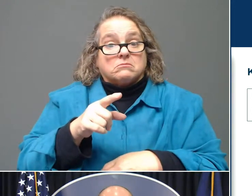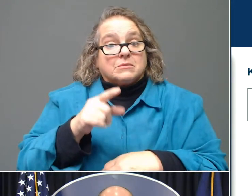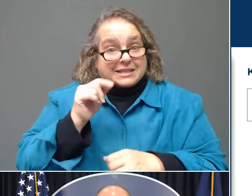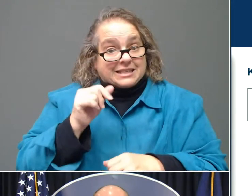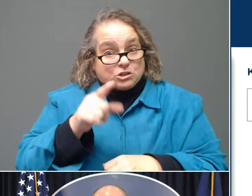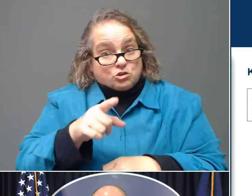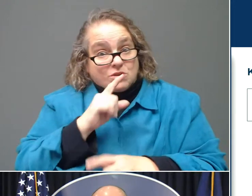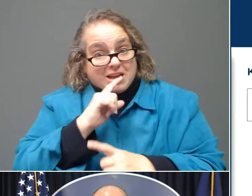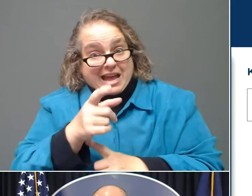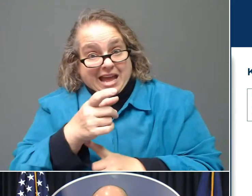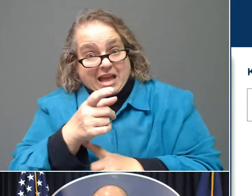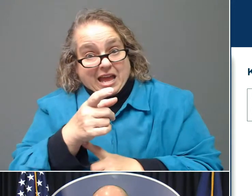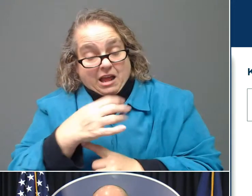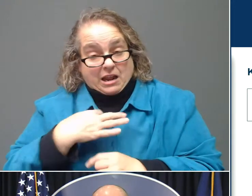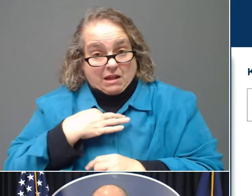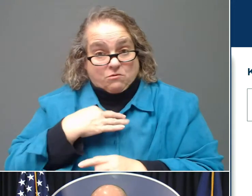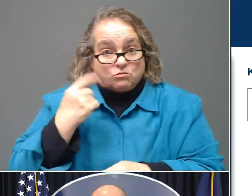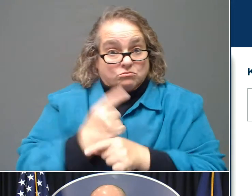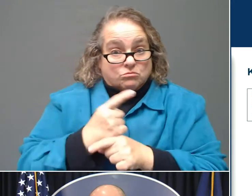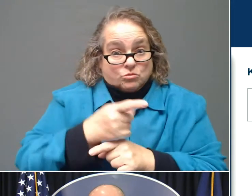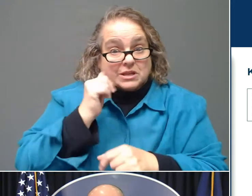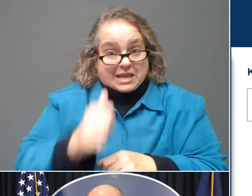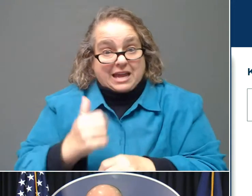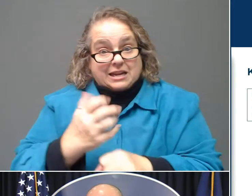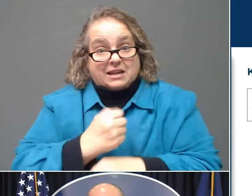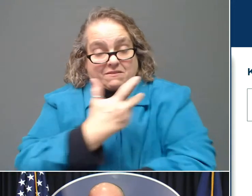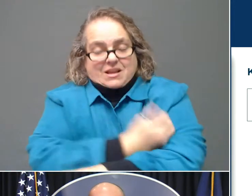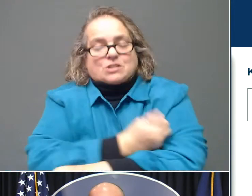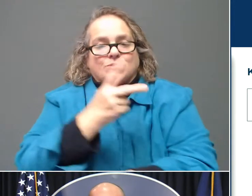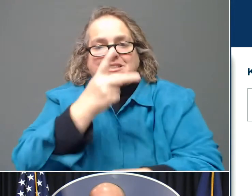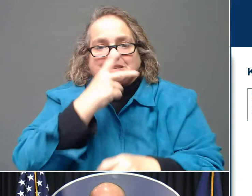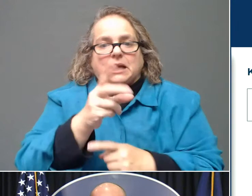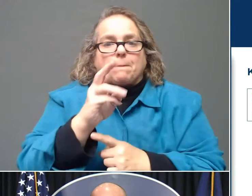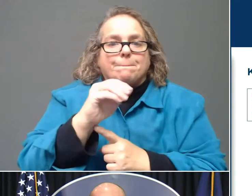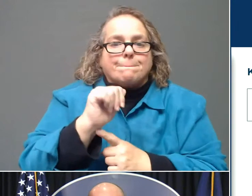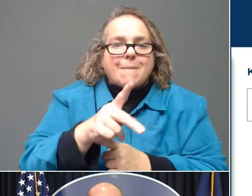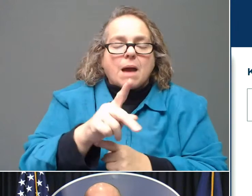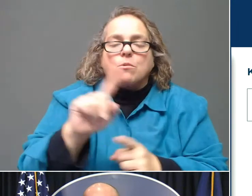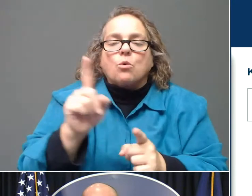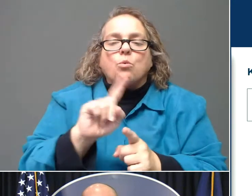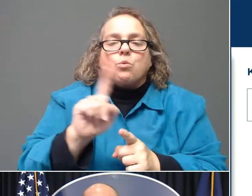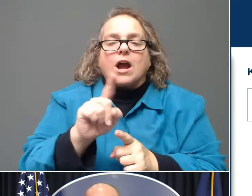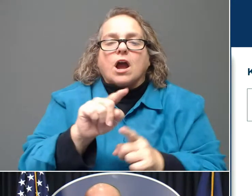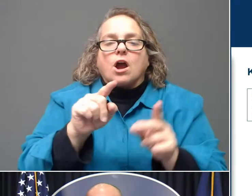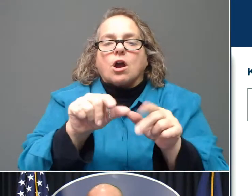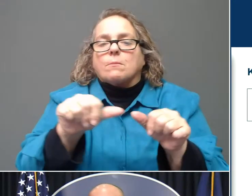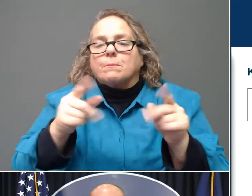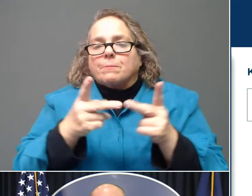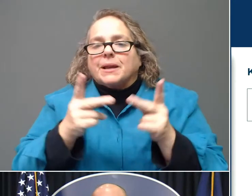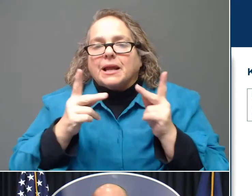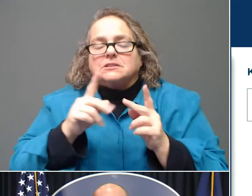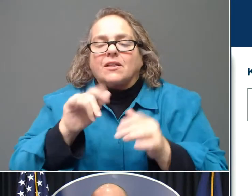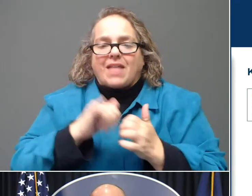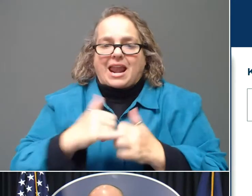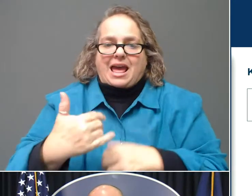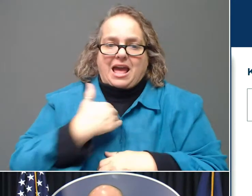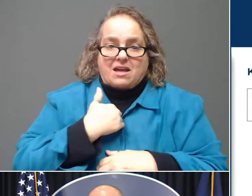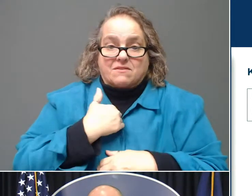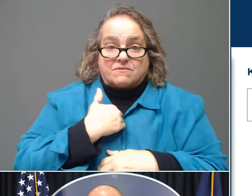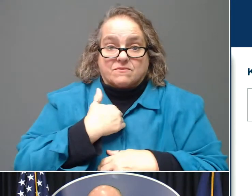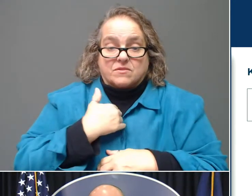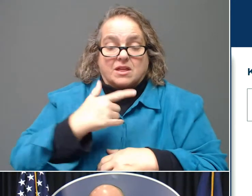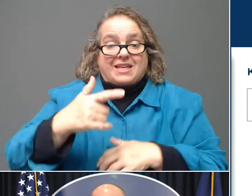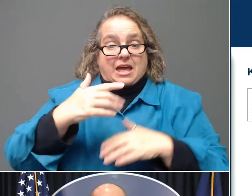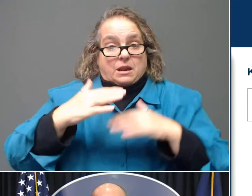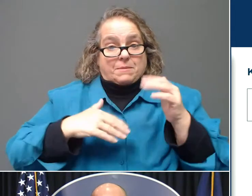that map that is being projected right now and show the locations that are currently vaccinating. This builds on what we